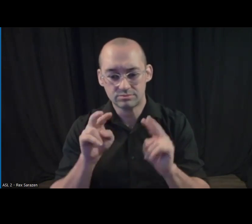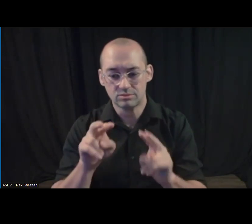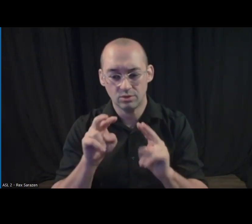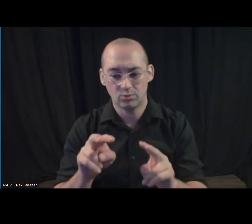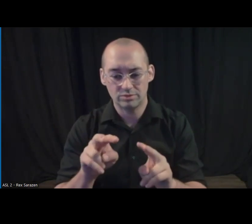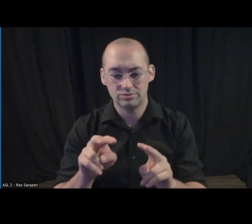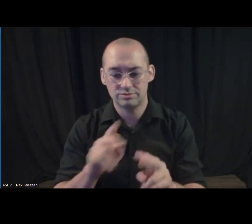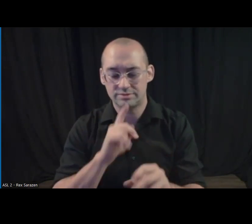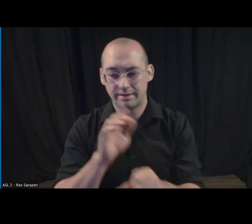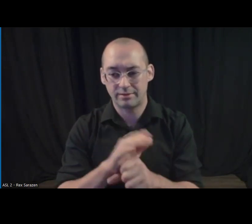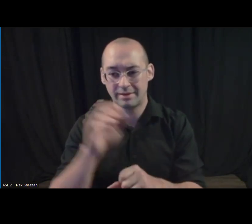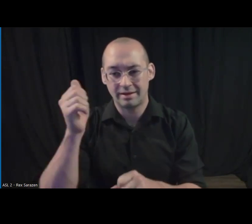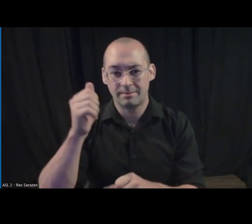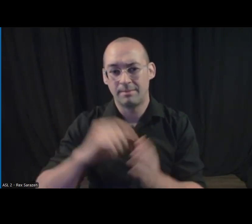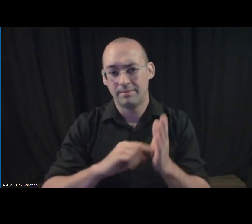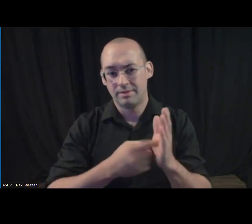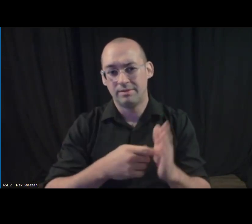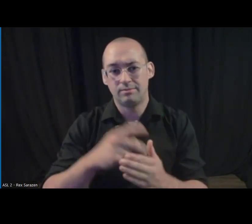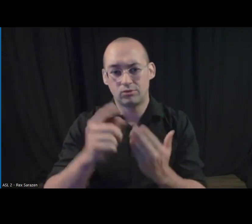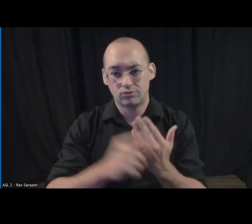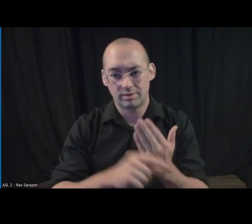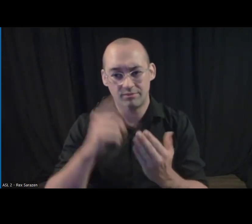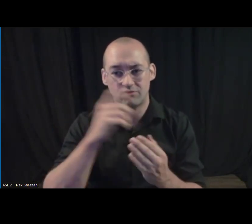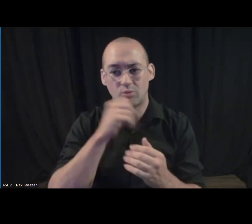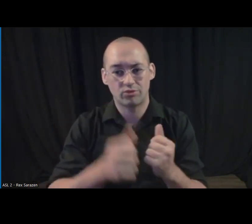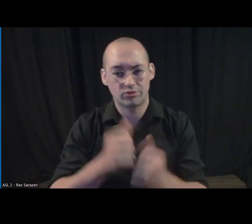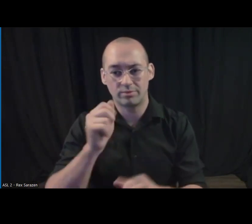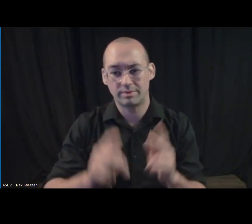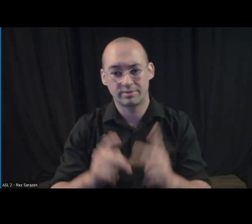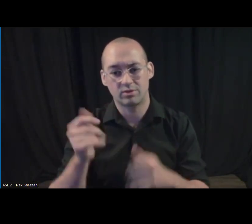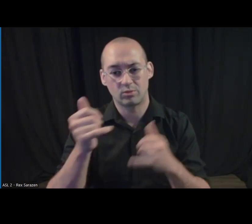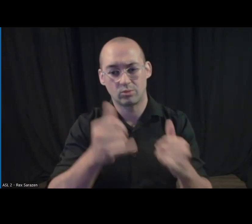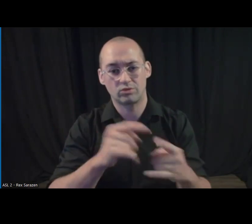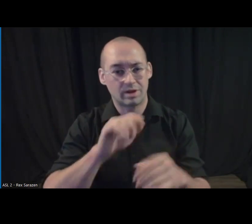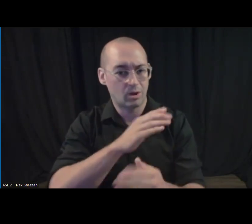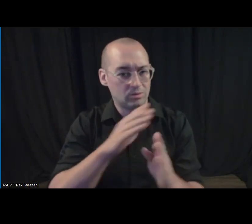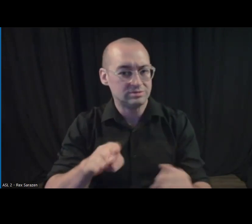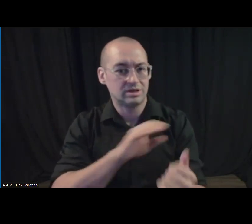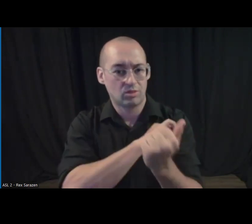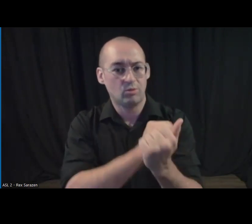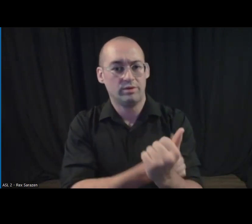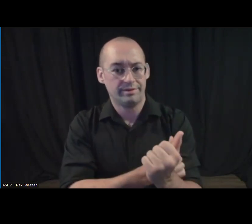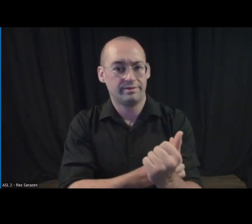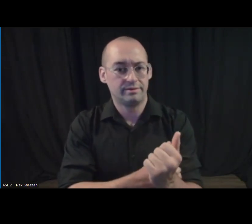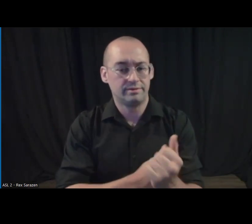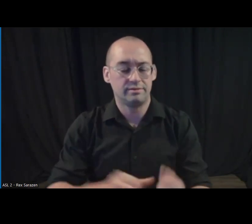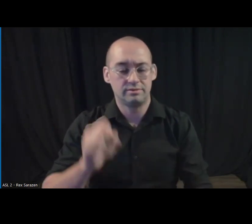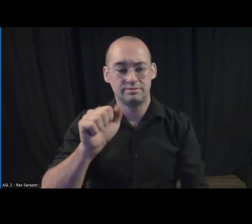Guaranteed Income Pilot Program for older Californians that was awarded to the Housing Authority for the County of San